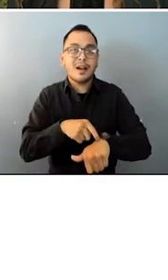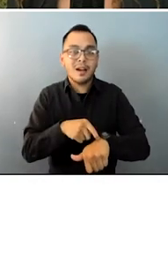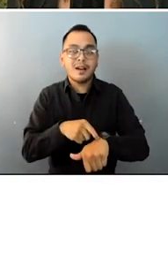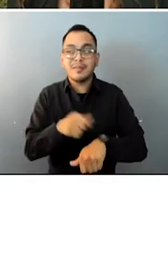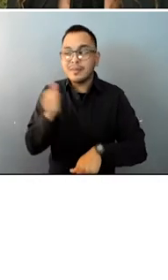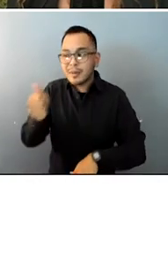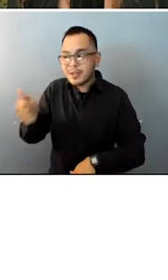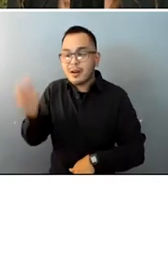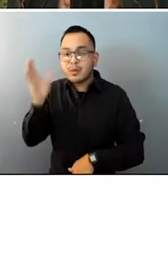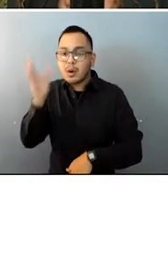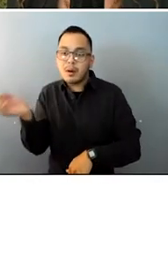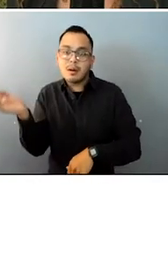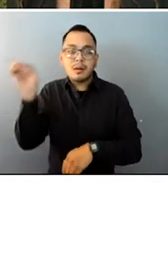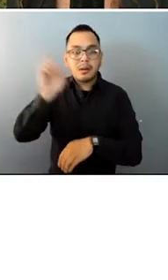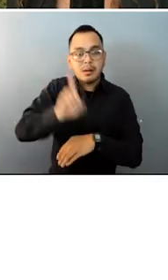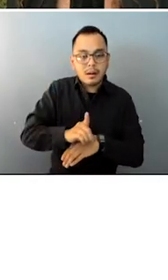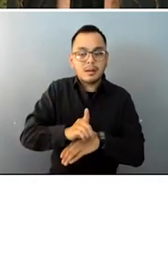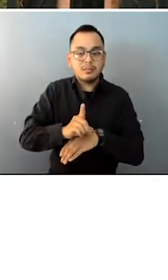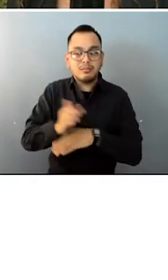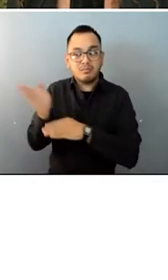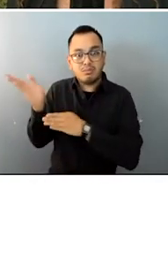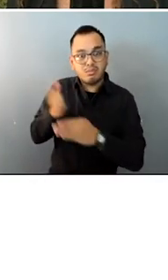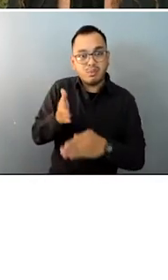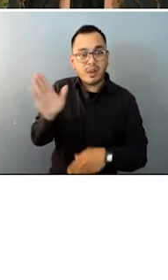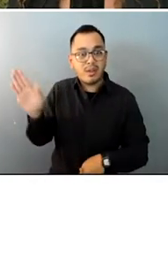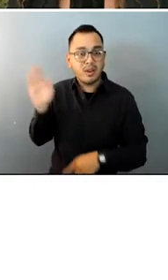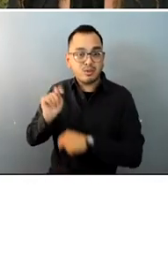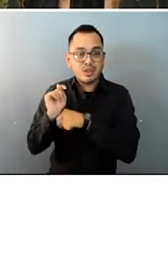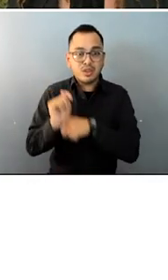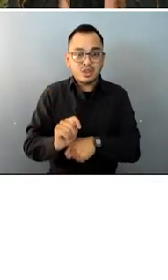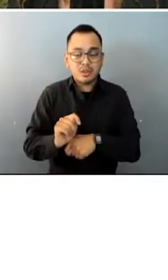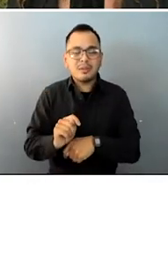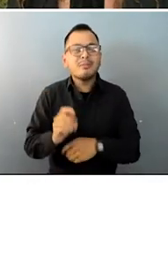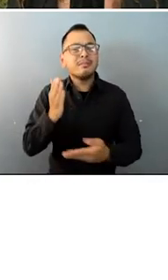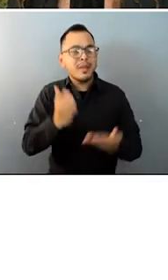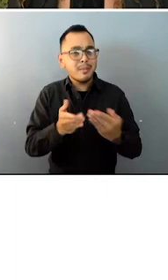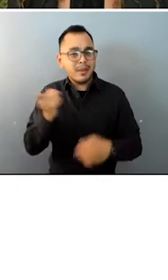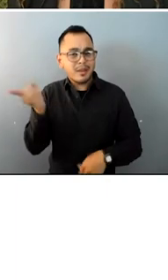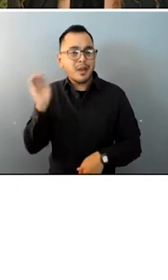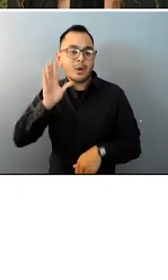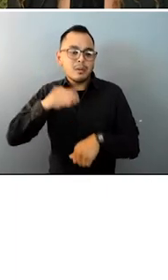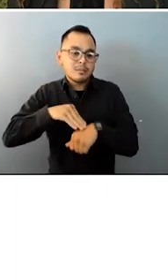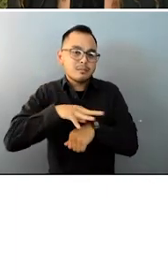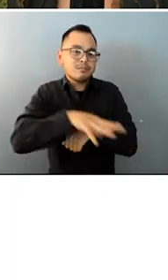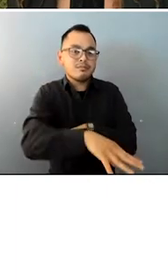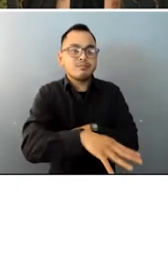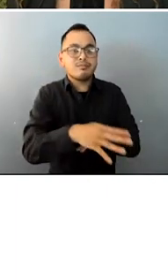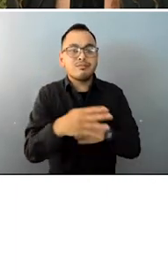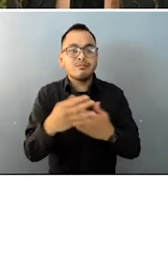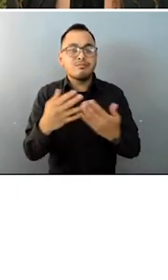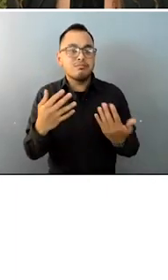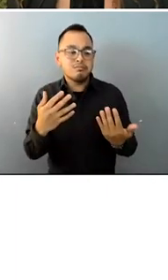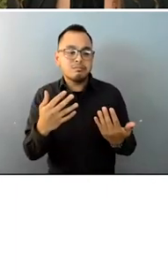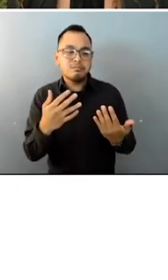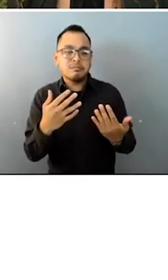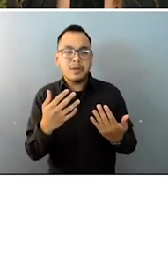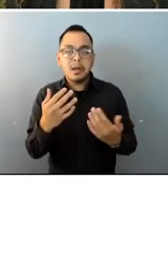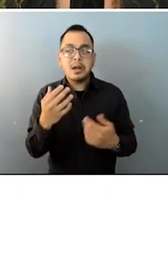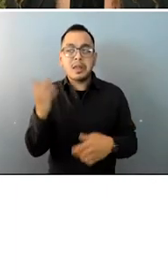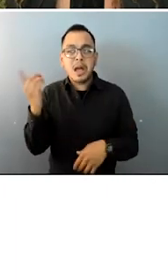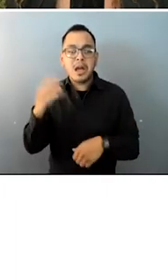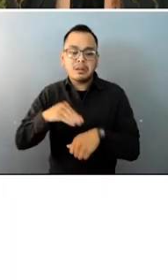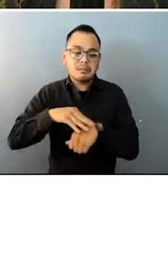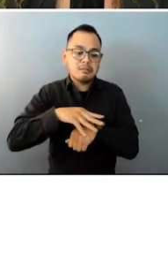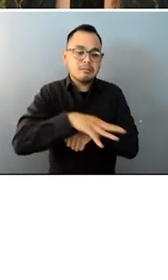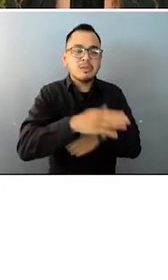who are going to bring along the tradition, maybe change whatever the tradition of this university or college is. But